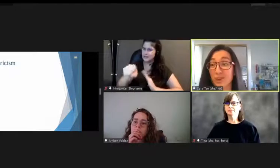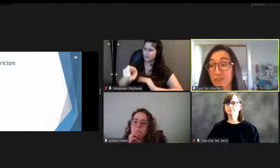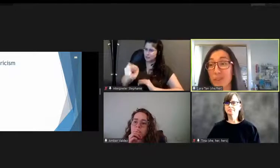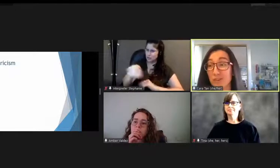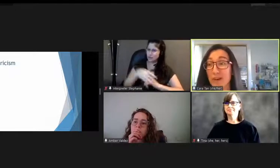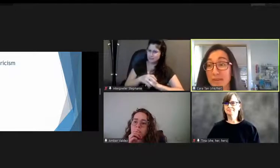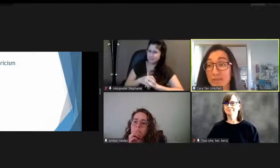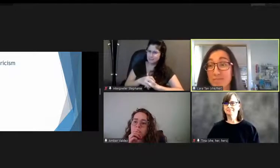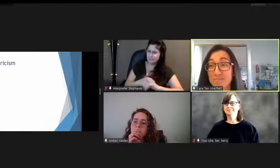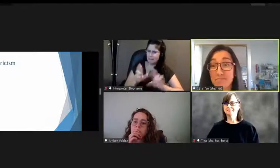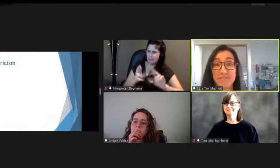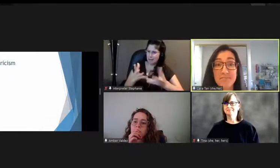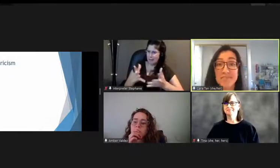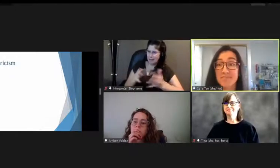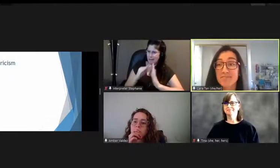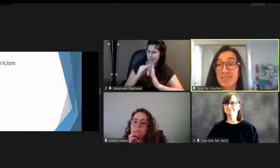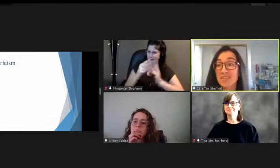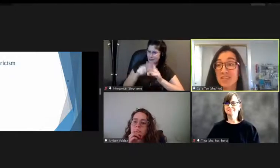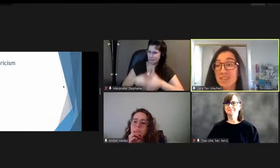with confirmation bias.